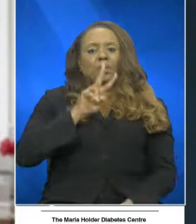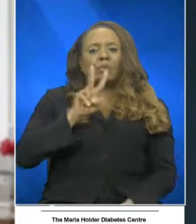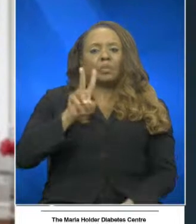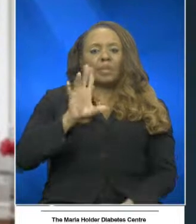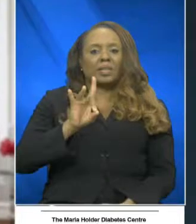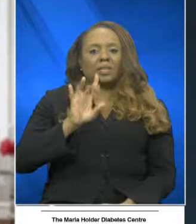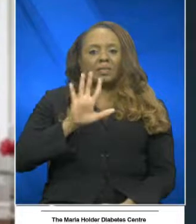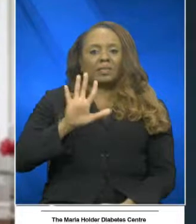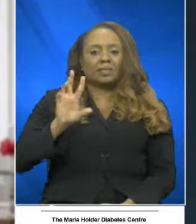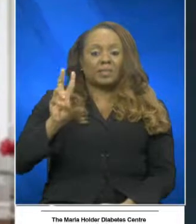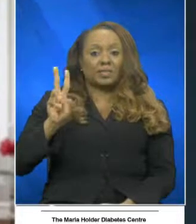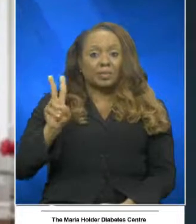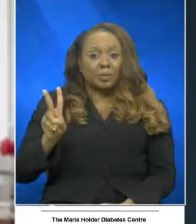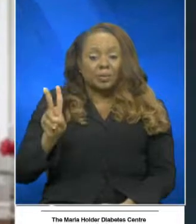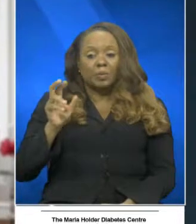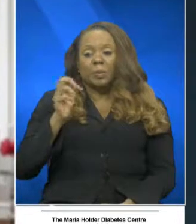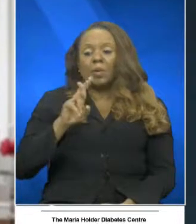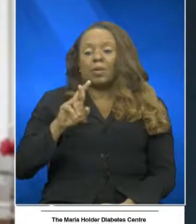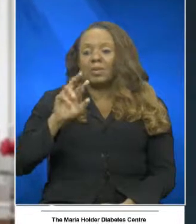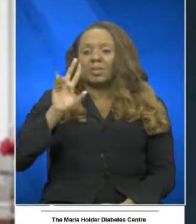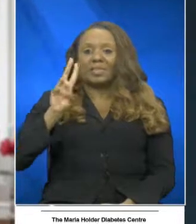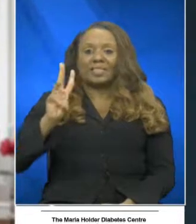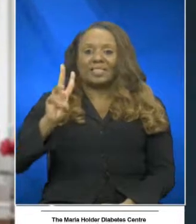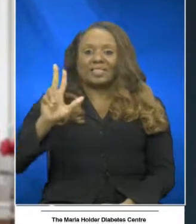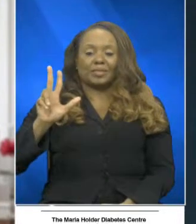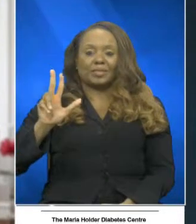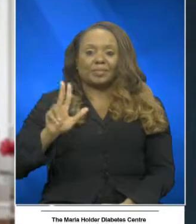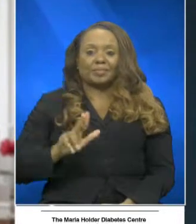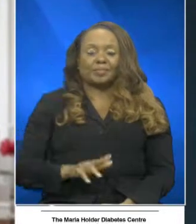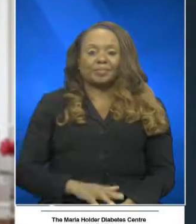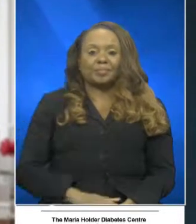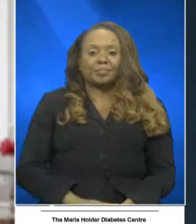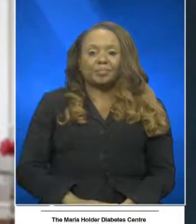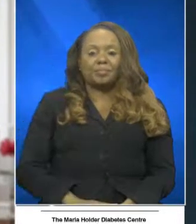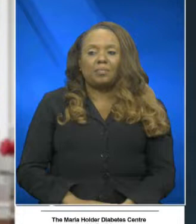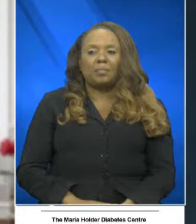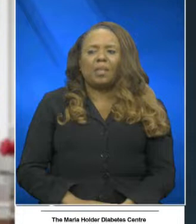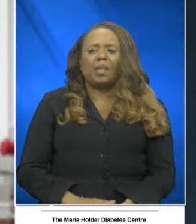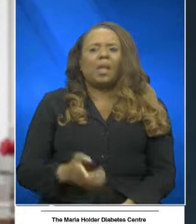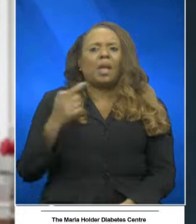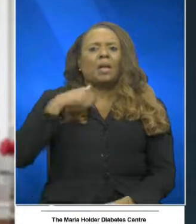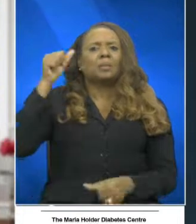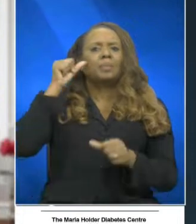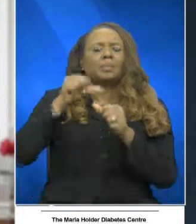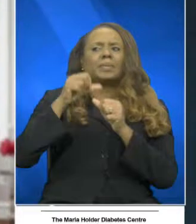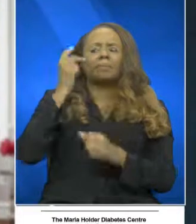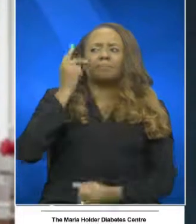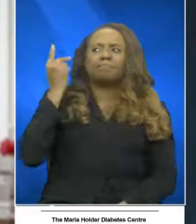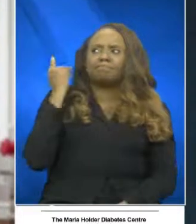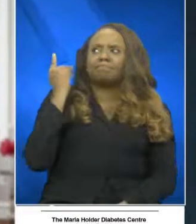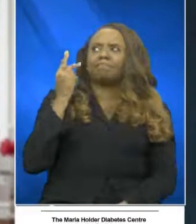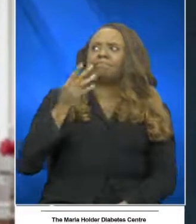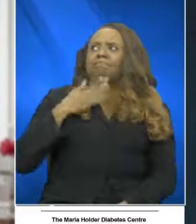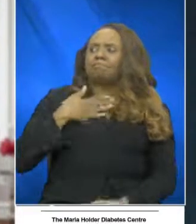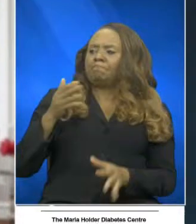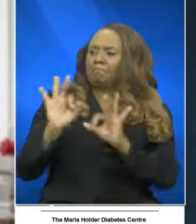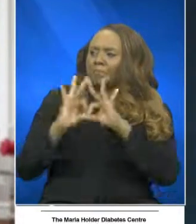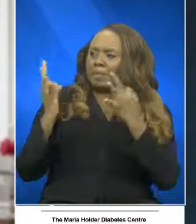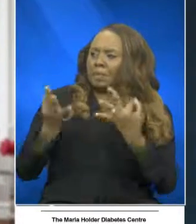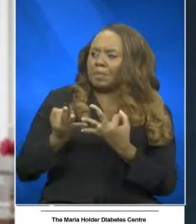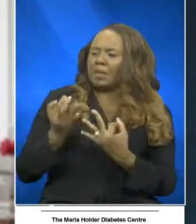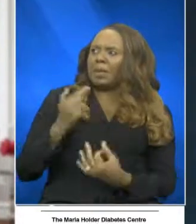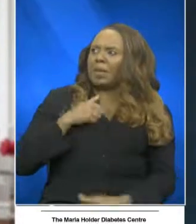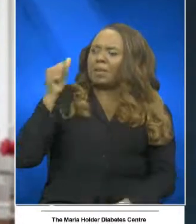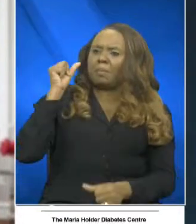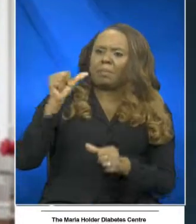228-5562 or 63. One of the memories that I have of my family is an aunt